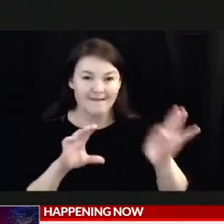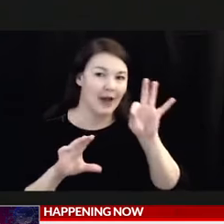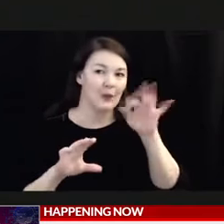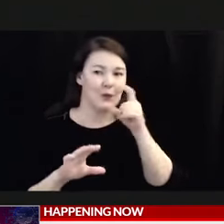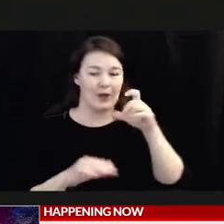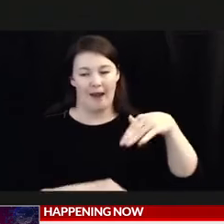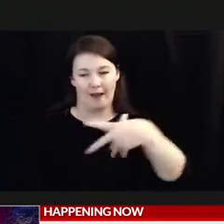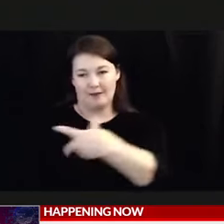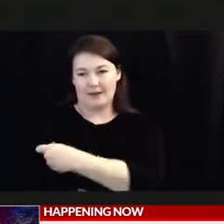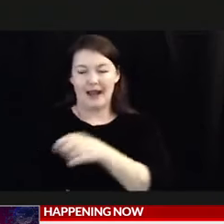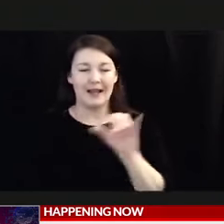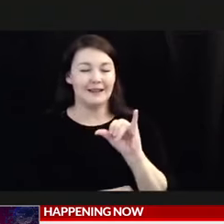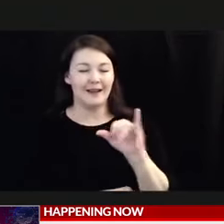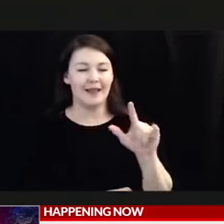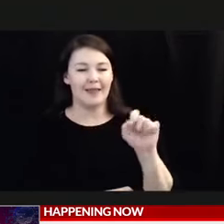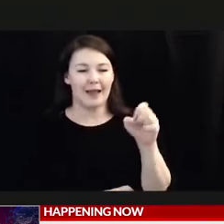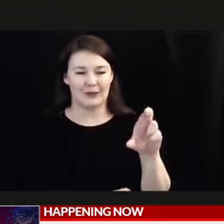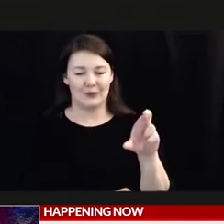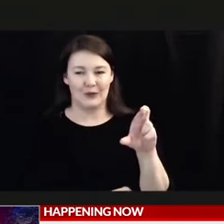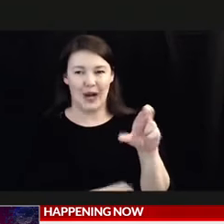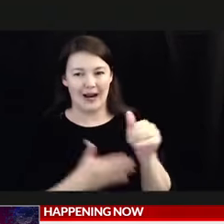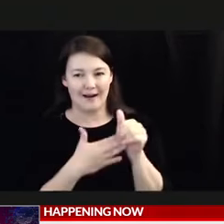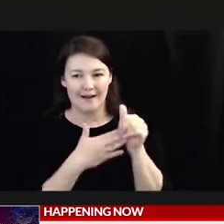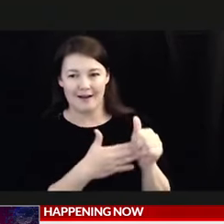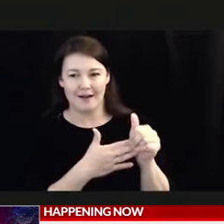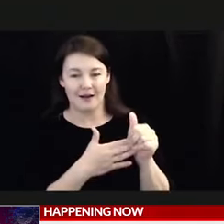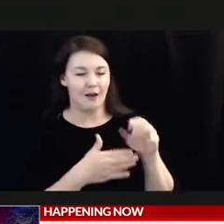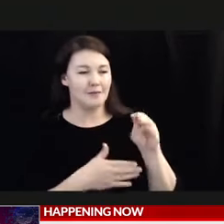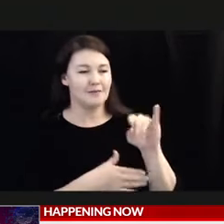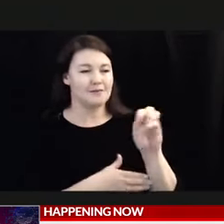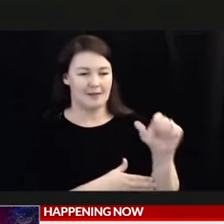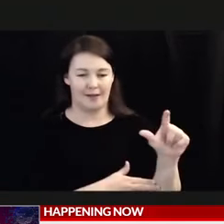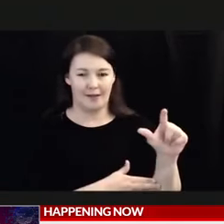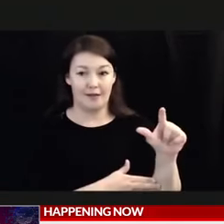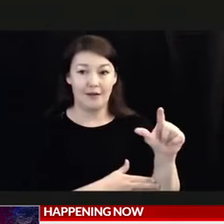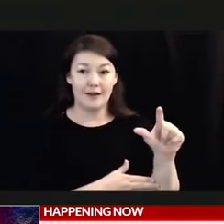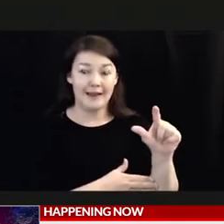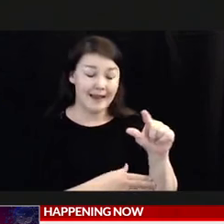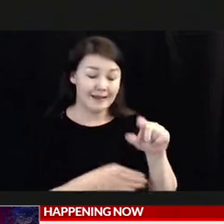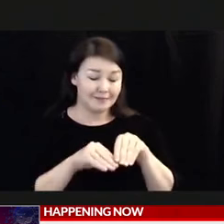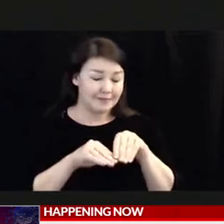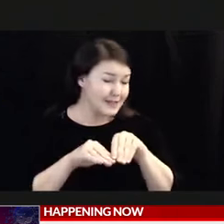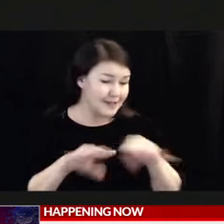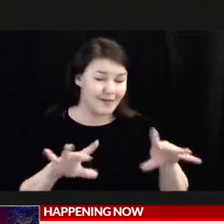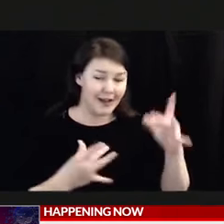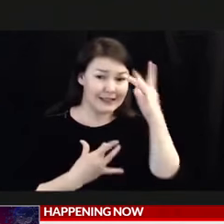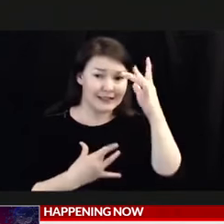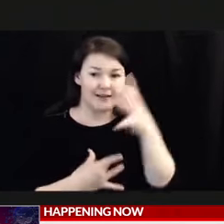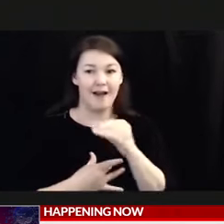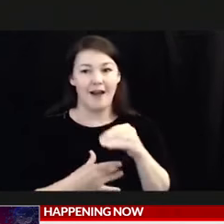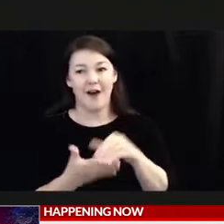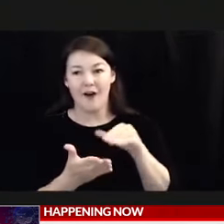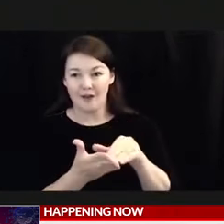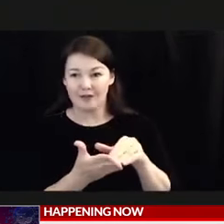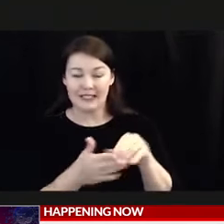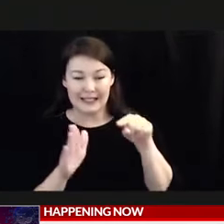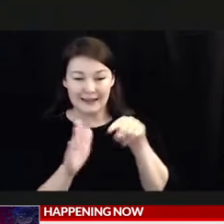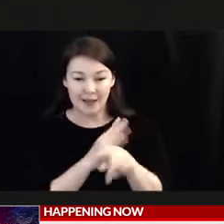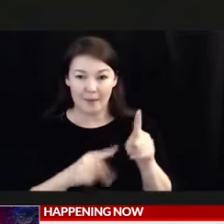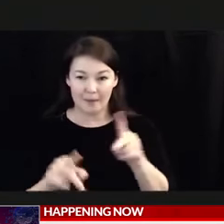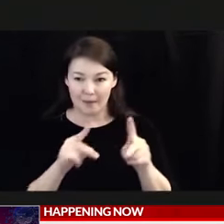like a laser-guided missile, infecting them and often killing them. It's never been more dangerous for